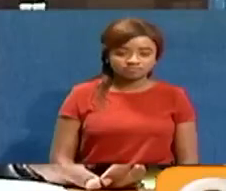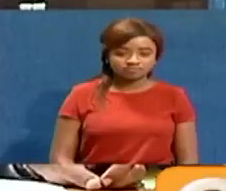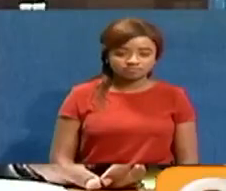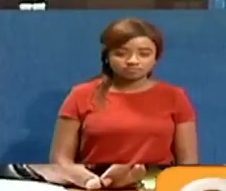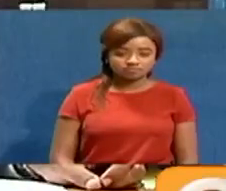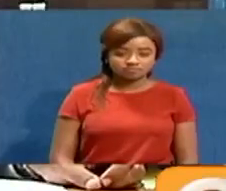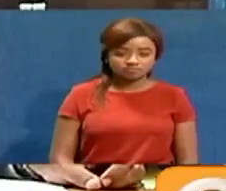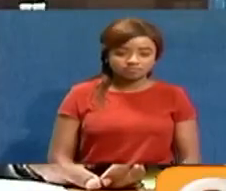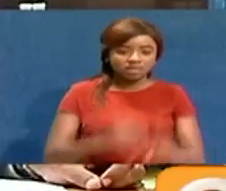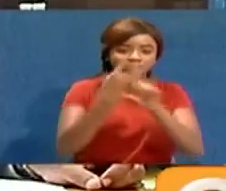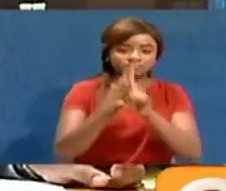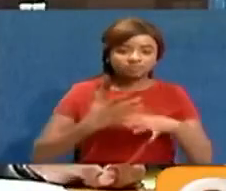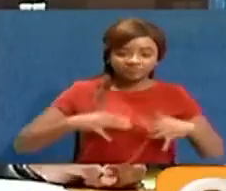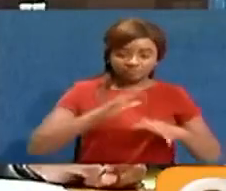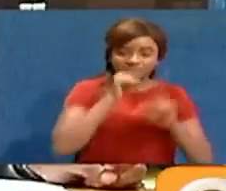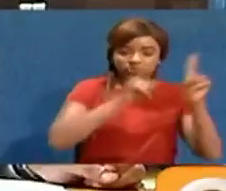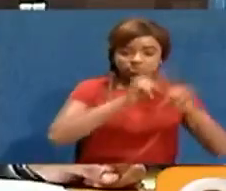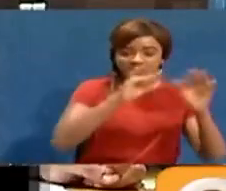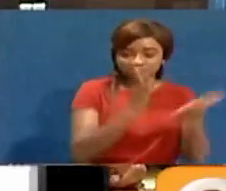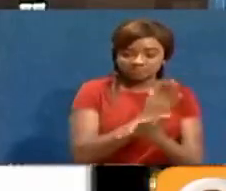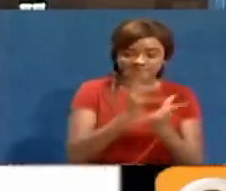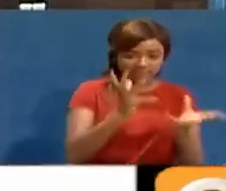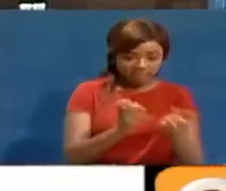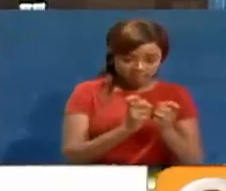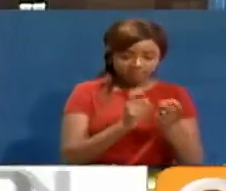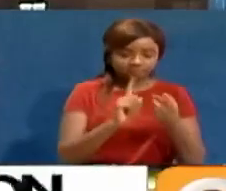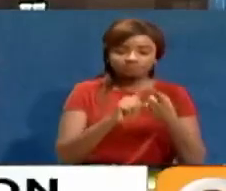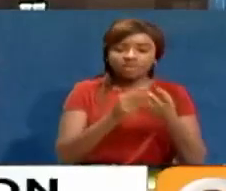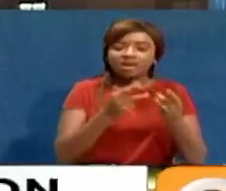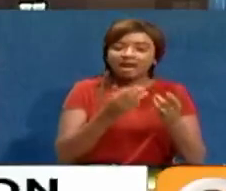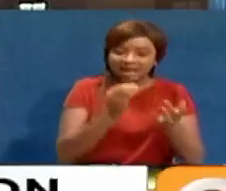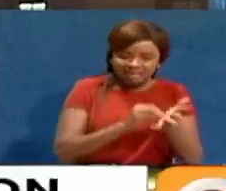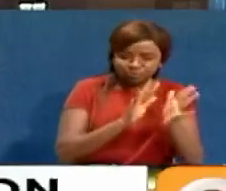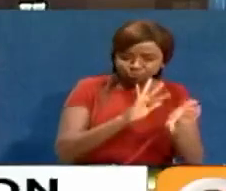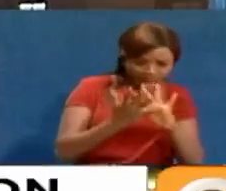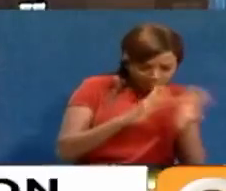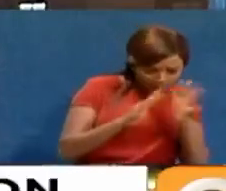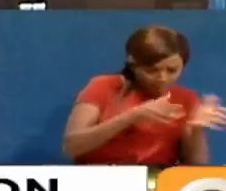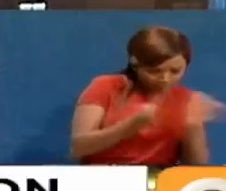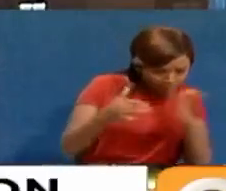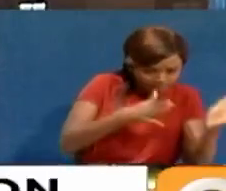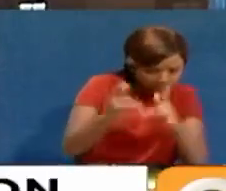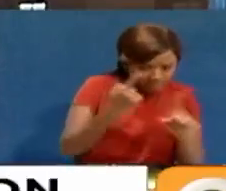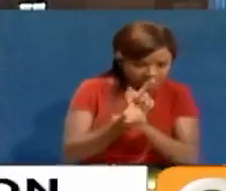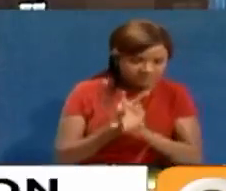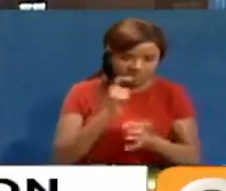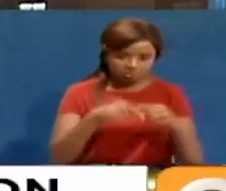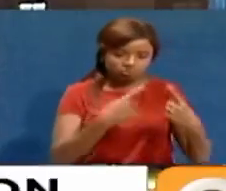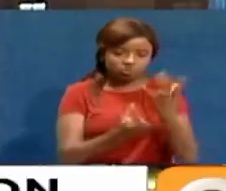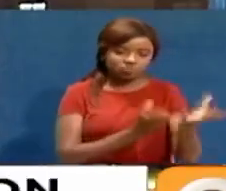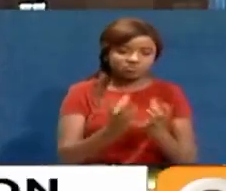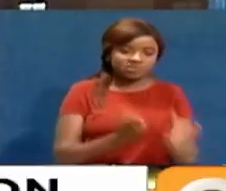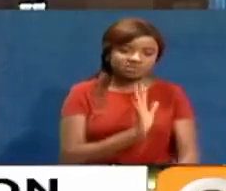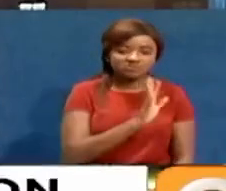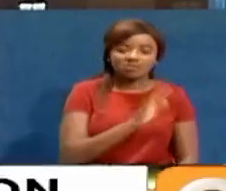Well, players in the tourism sector need reskilling, reinvention, and innovation to survive in the competitive industry. Tourism